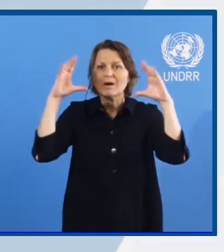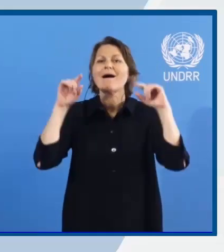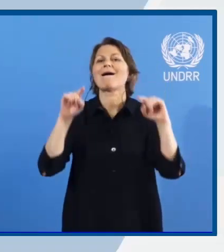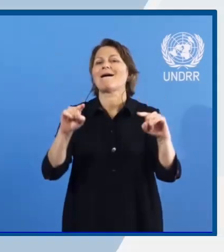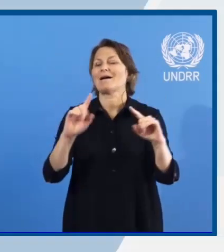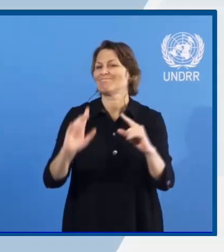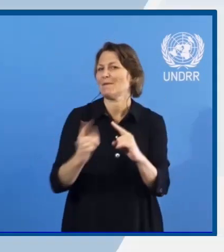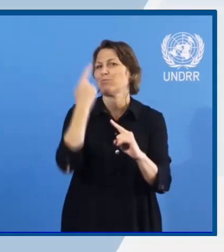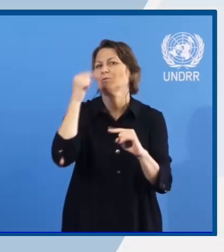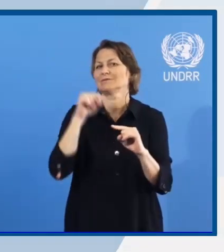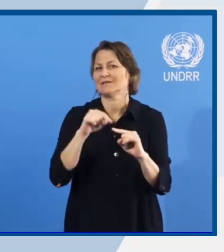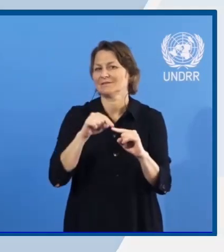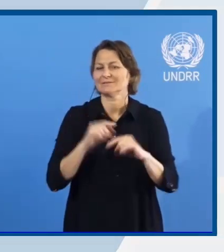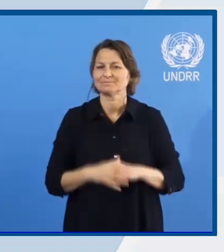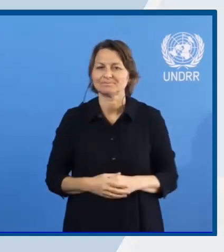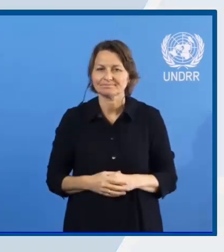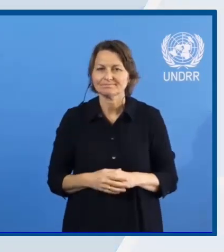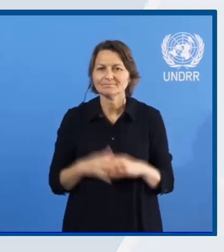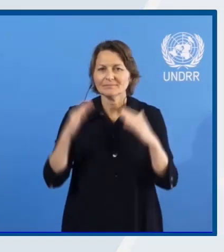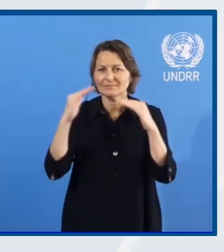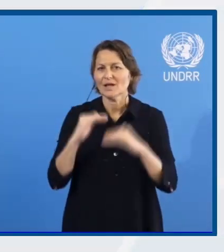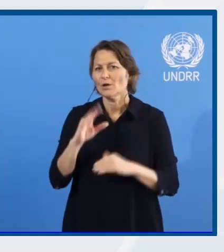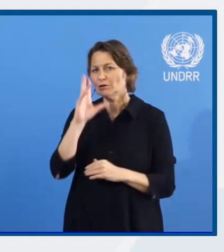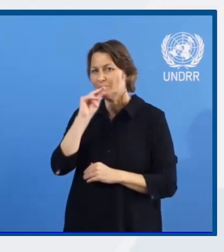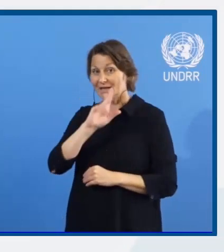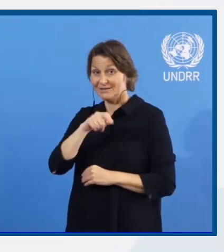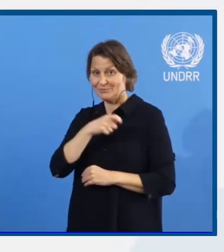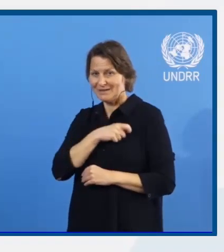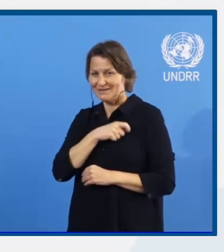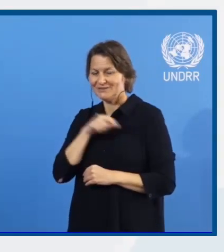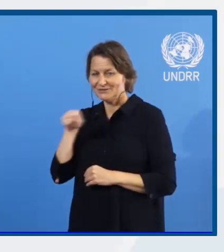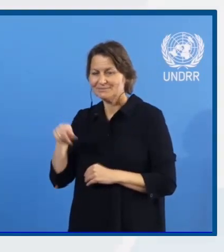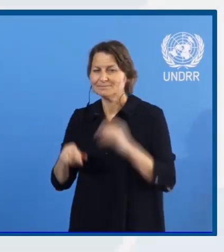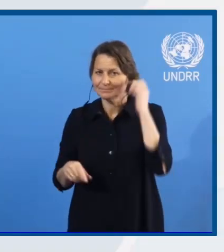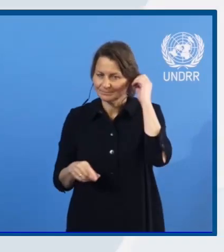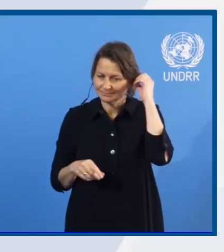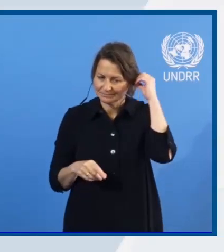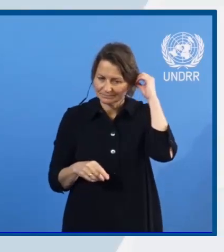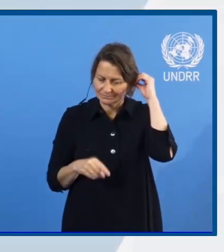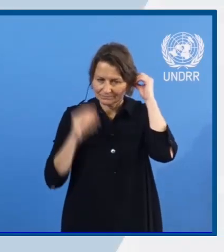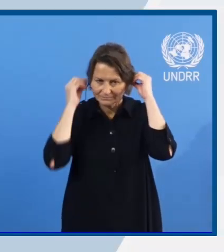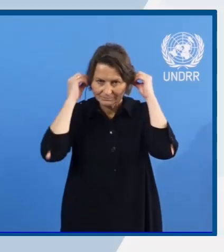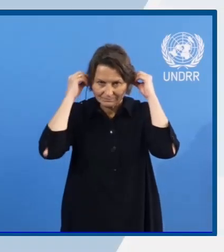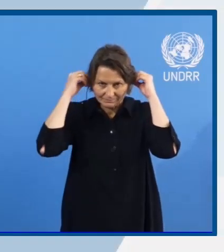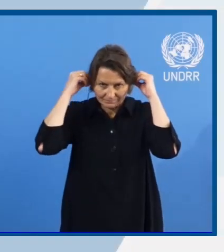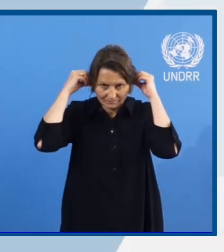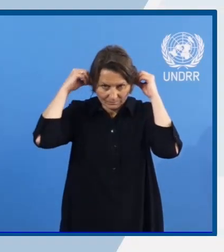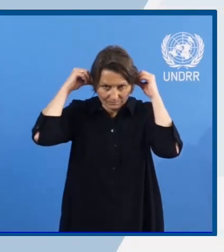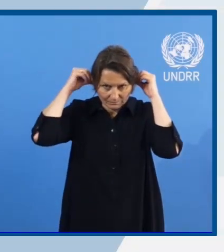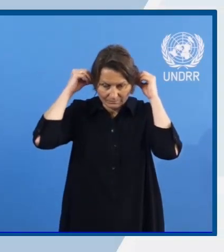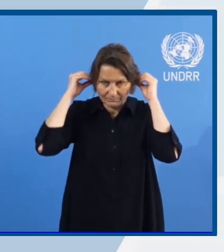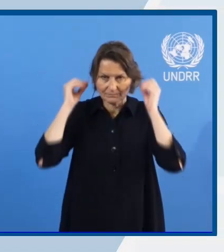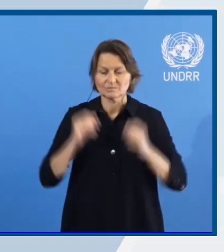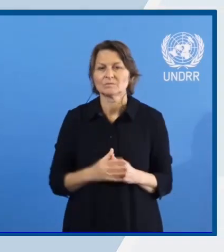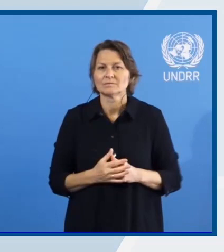Carlos. Sí, quería referirme a la pregunta del señor, porque me parece muy interesante esa coincidencia.